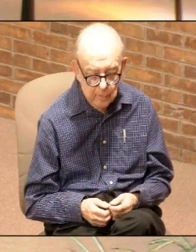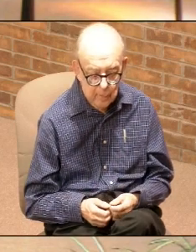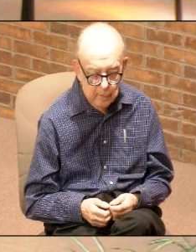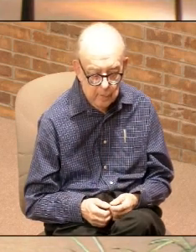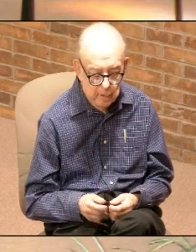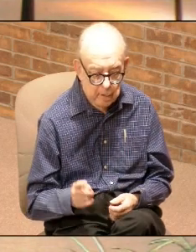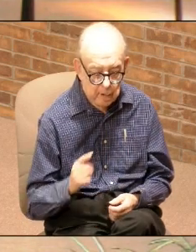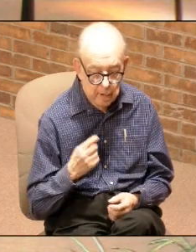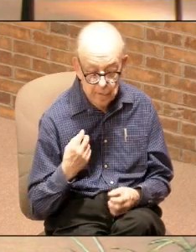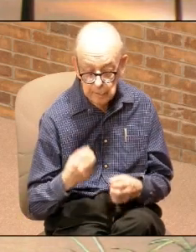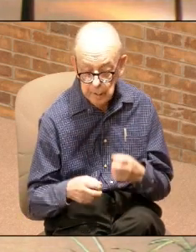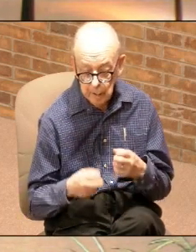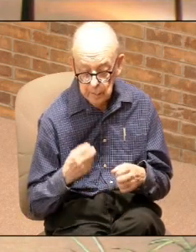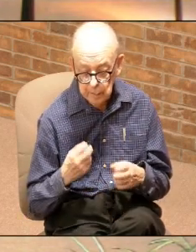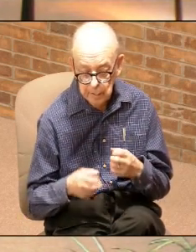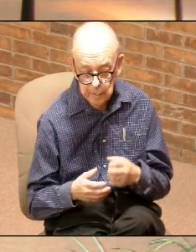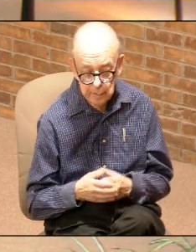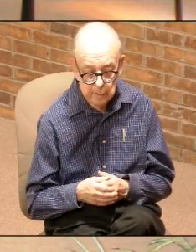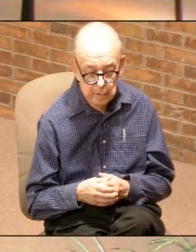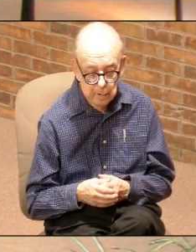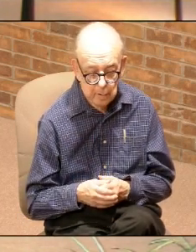And the problem